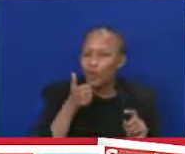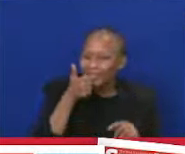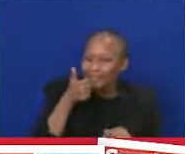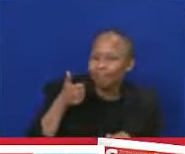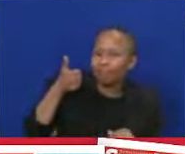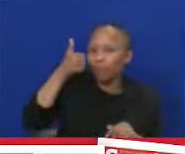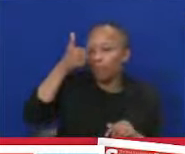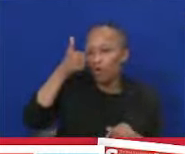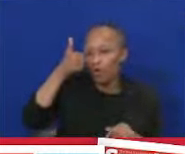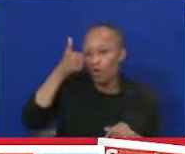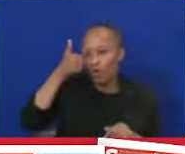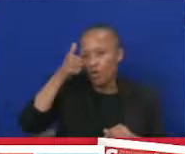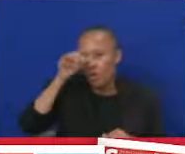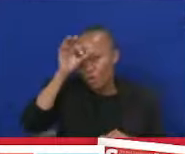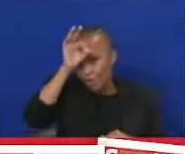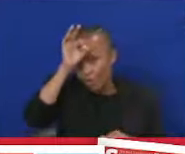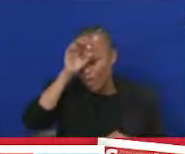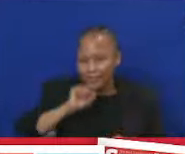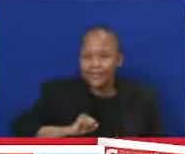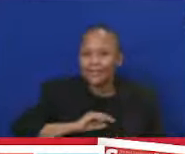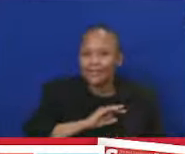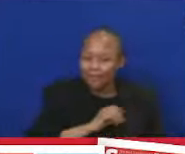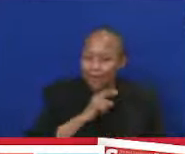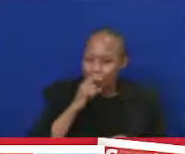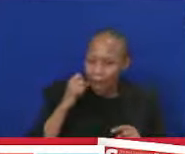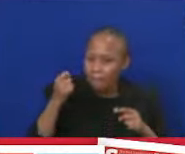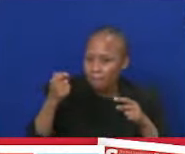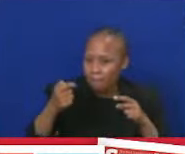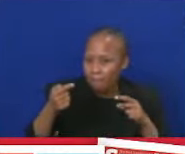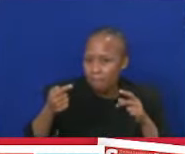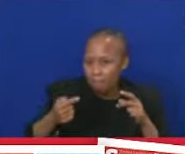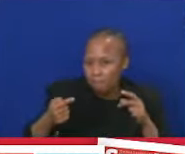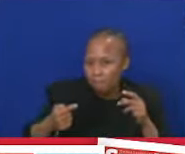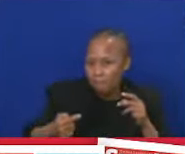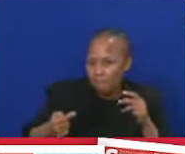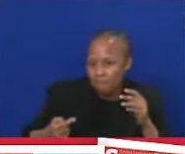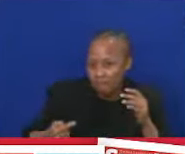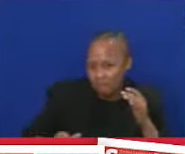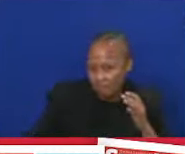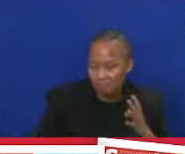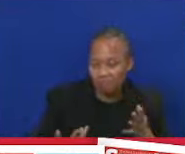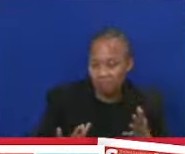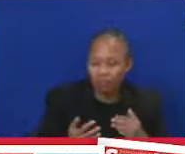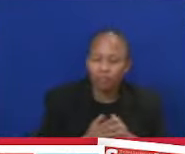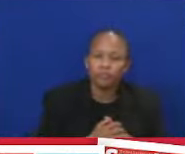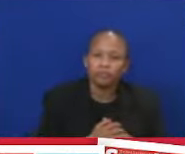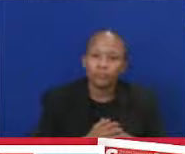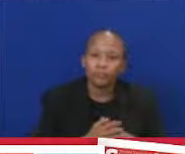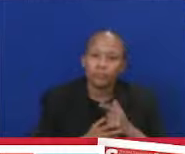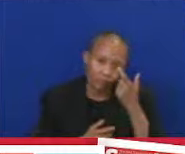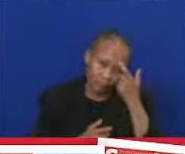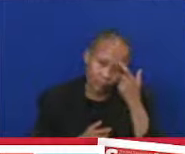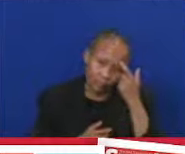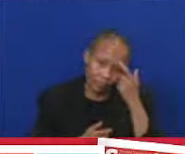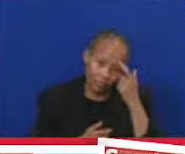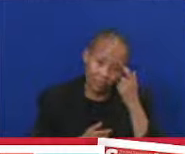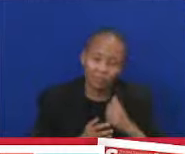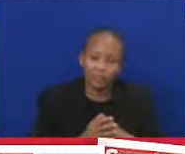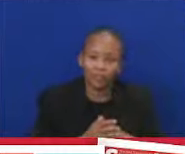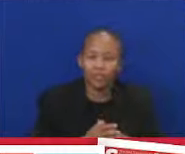And while I'm saying startling, maybe I would also say that